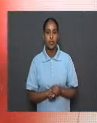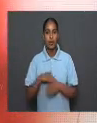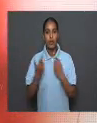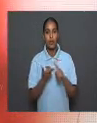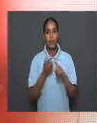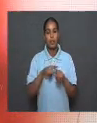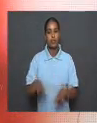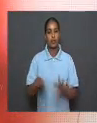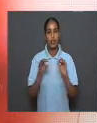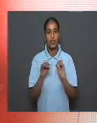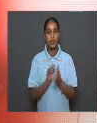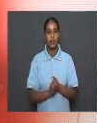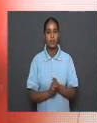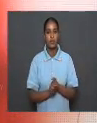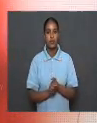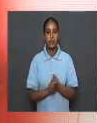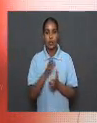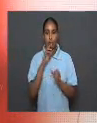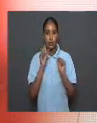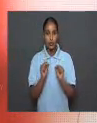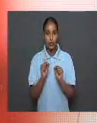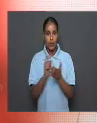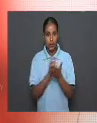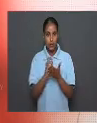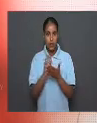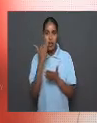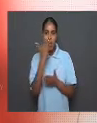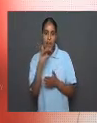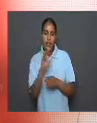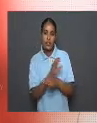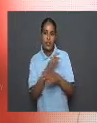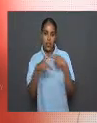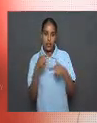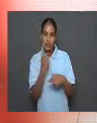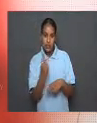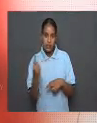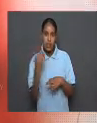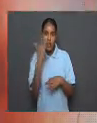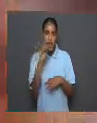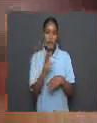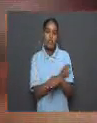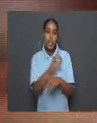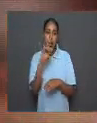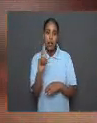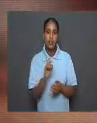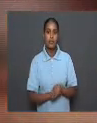Welcome back, students. Were you able to write the half reactions for each half cell?